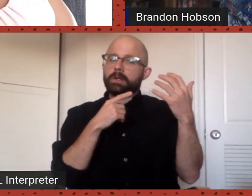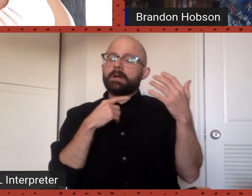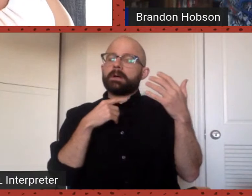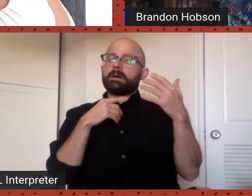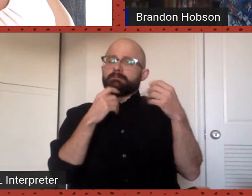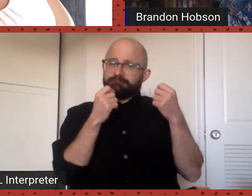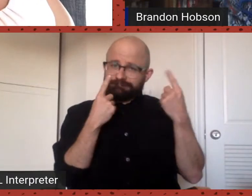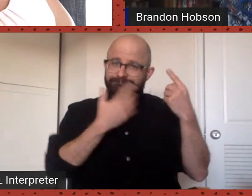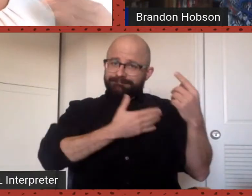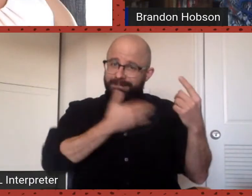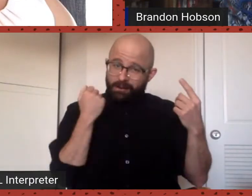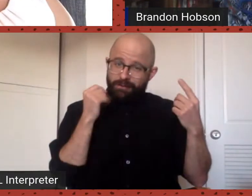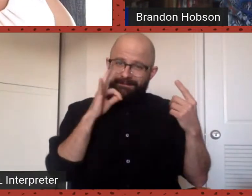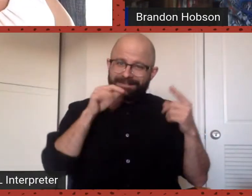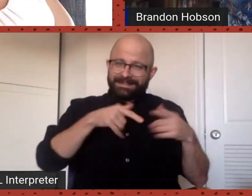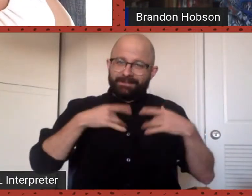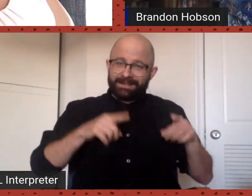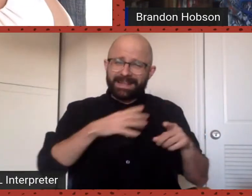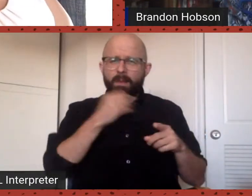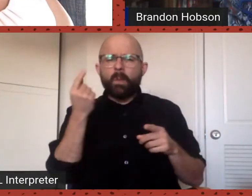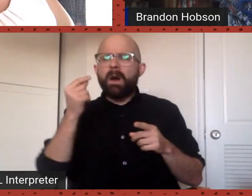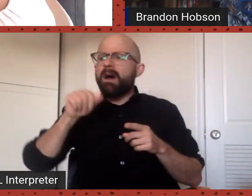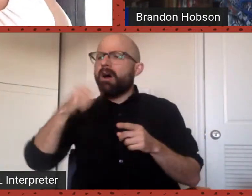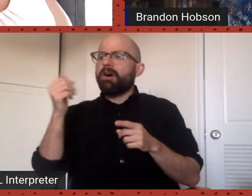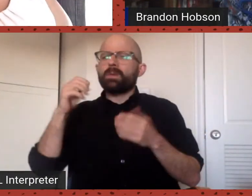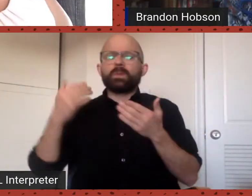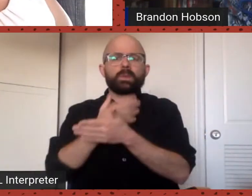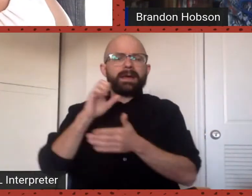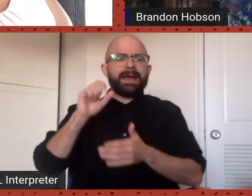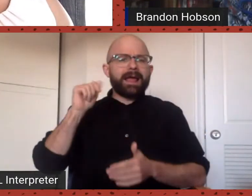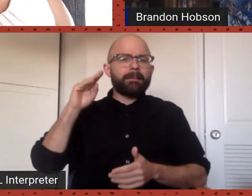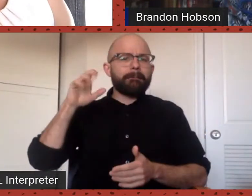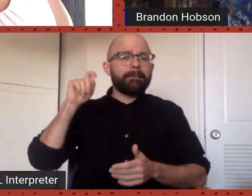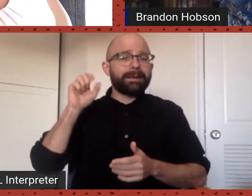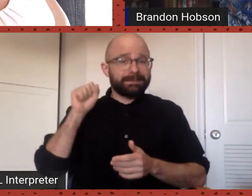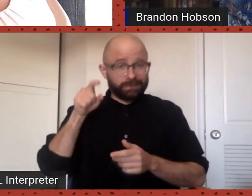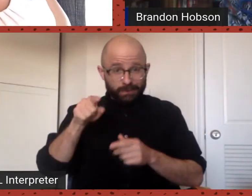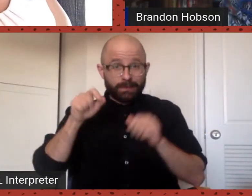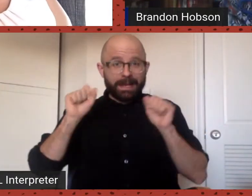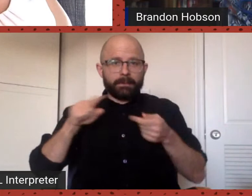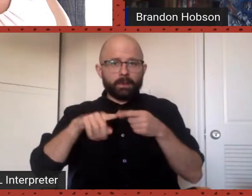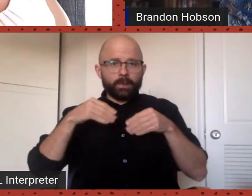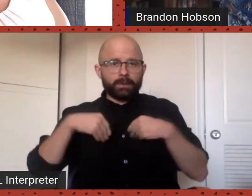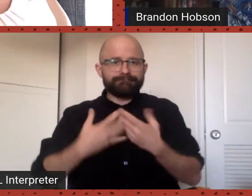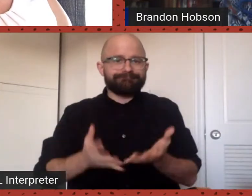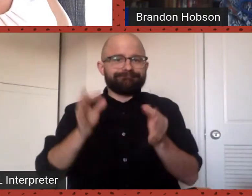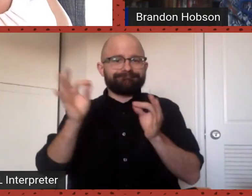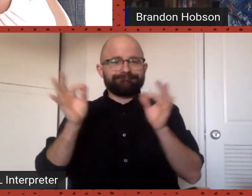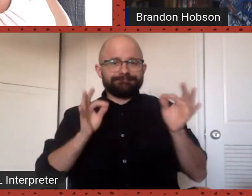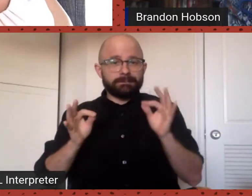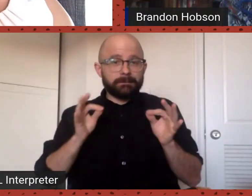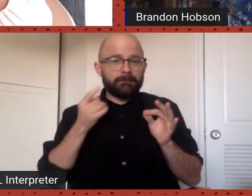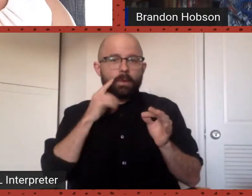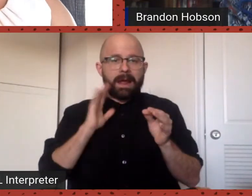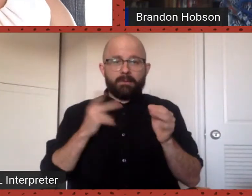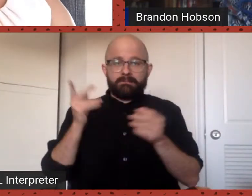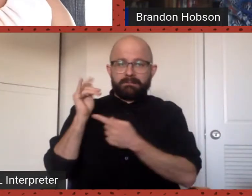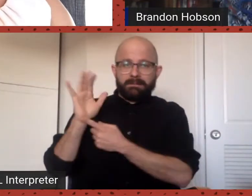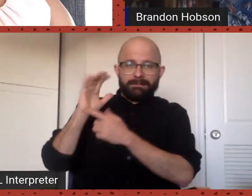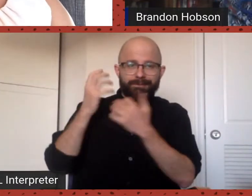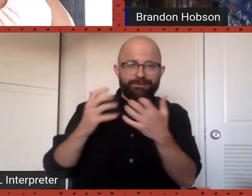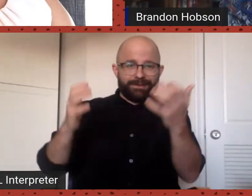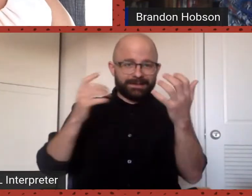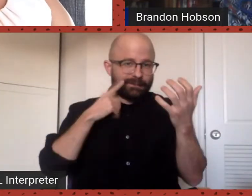event? And what new elements are you able to illuminate for our public audience through this text?